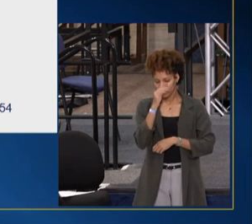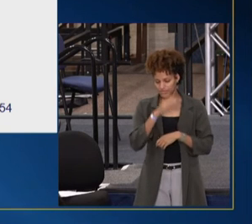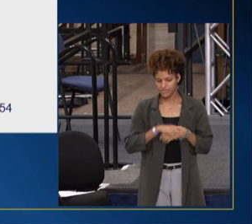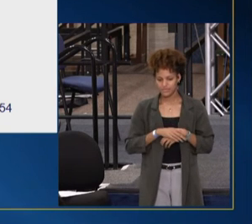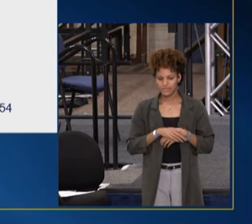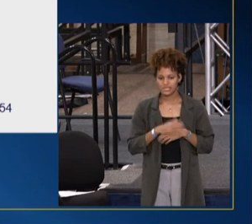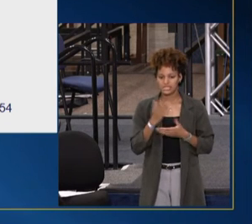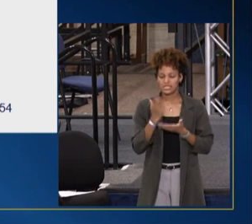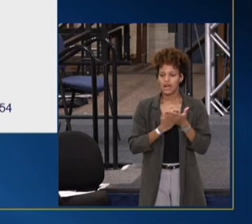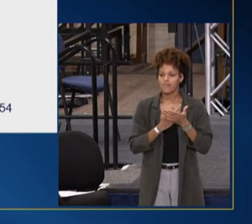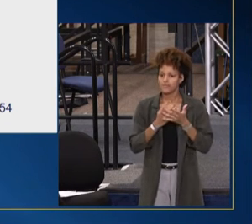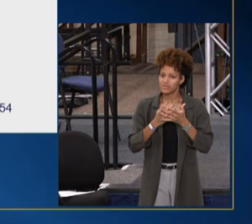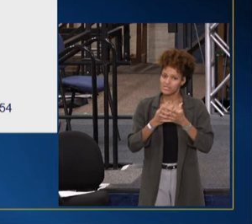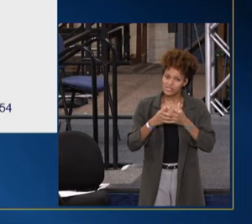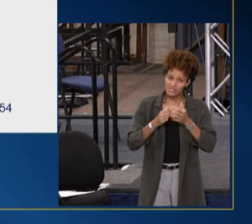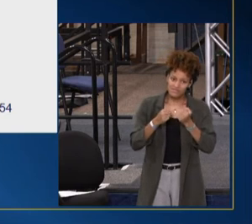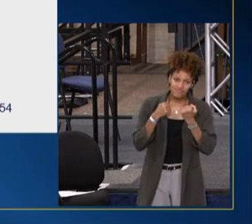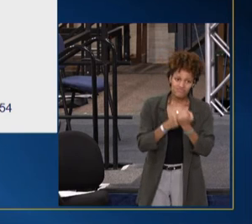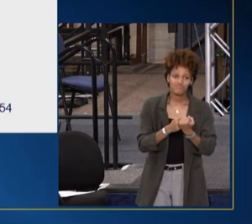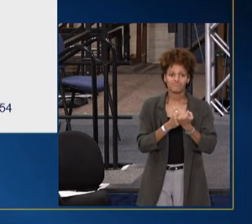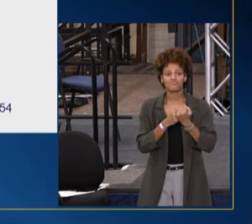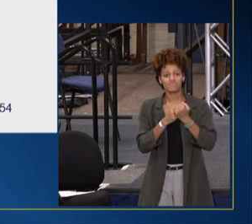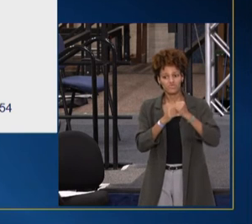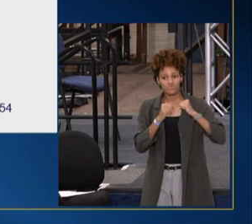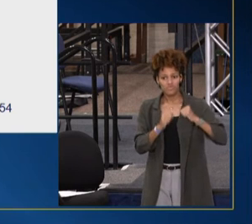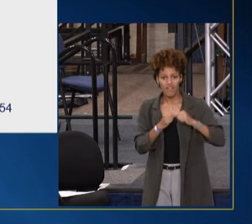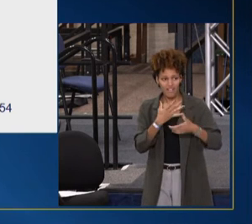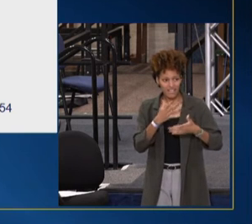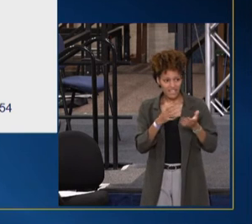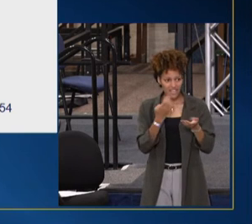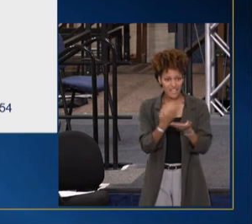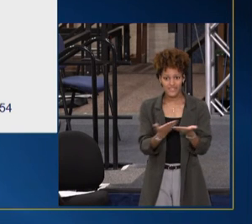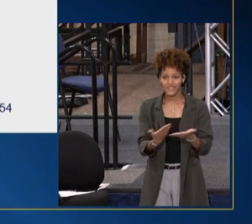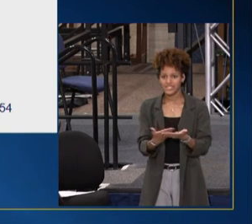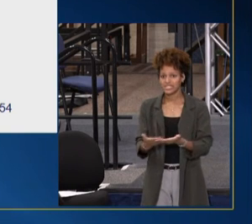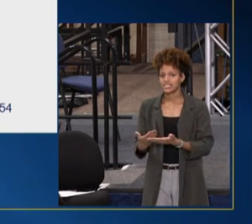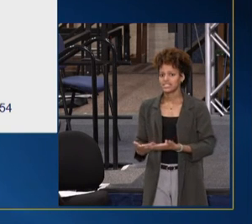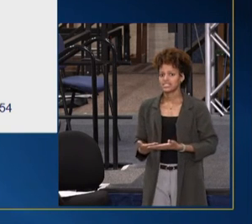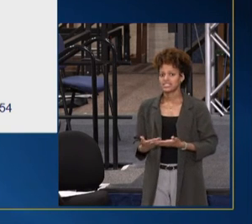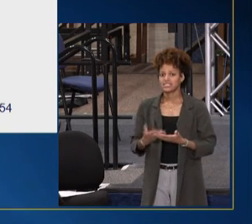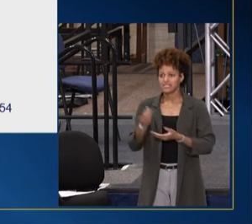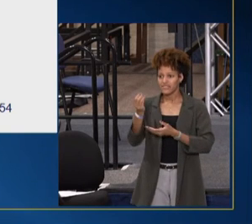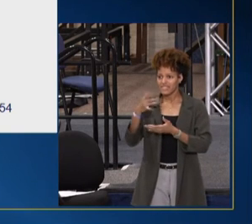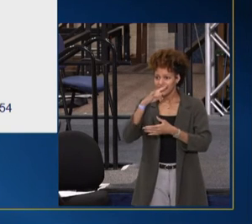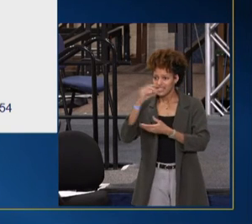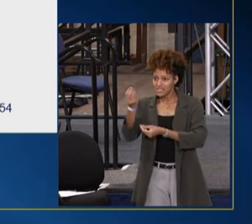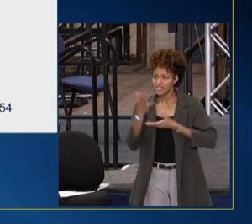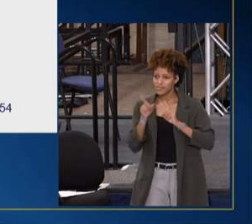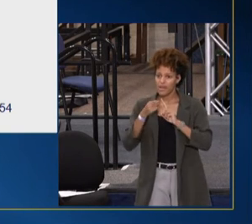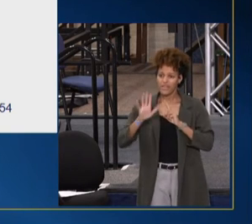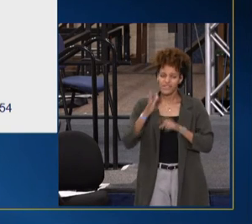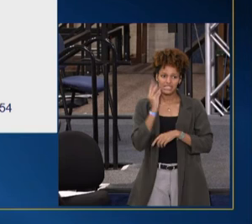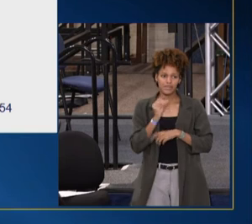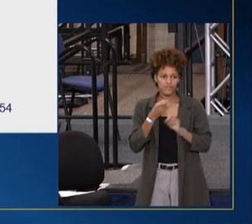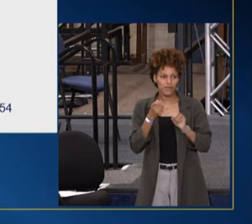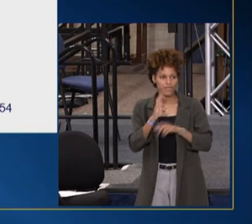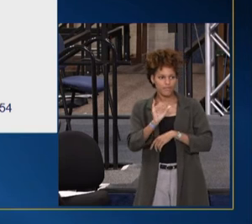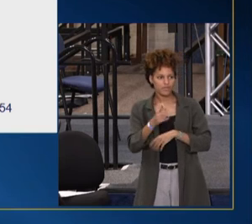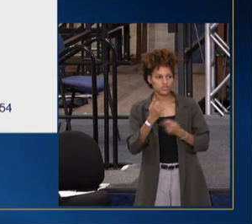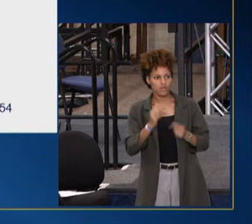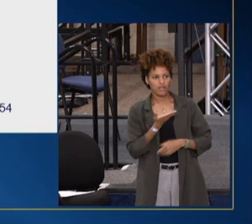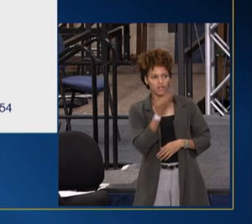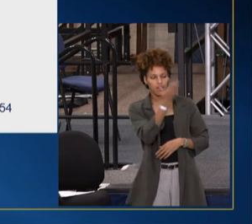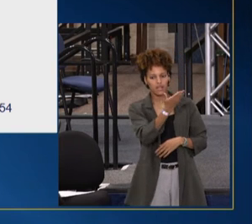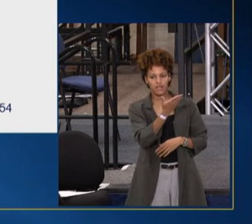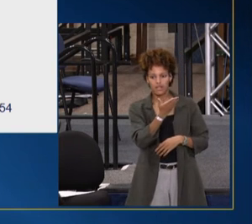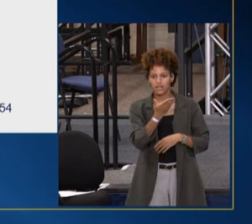Some of the concrete evidence of what young people are telling us their experience is because of these bills. That increase in